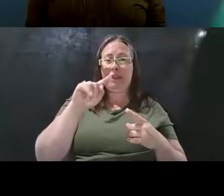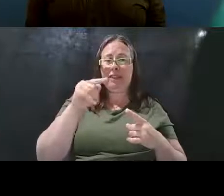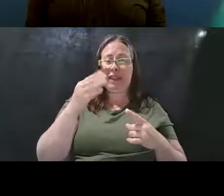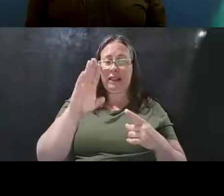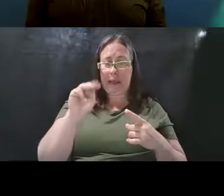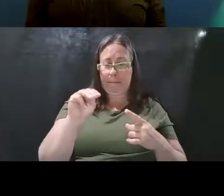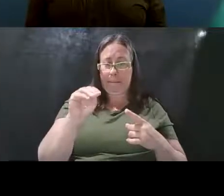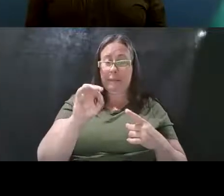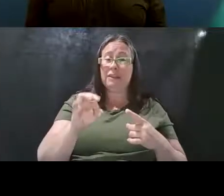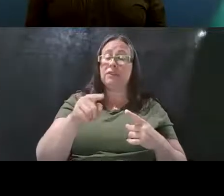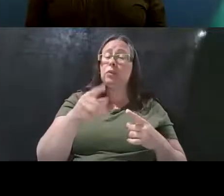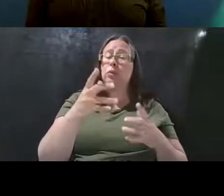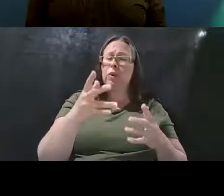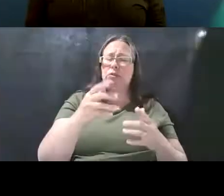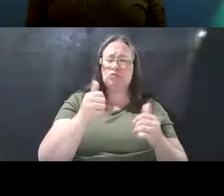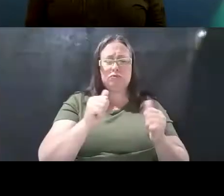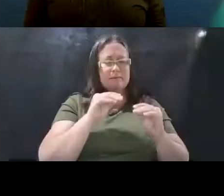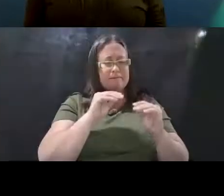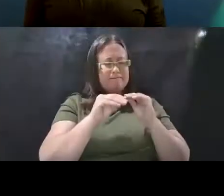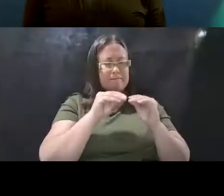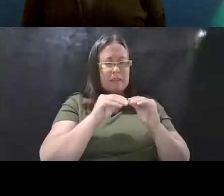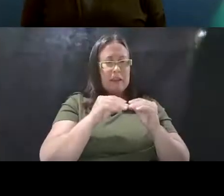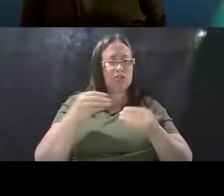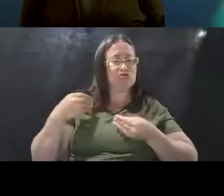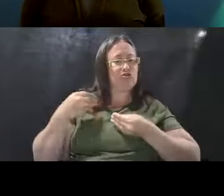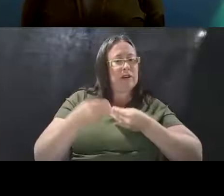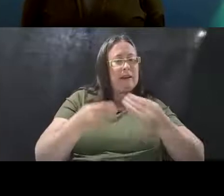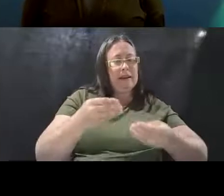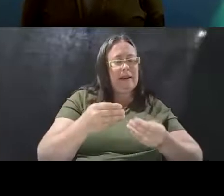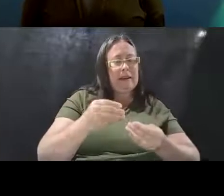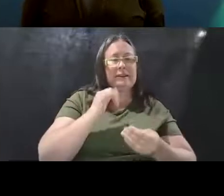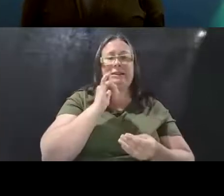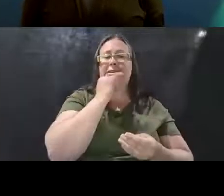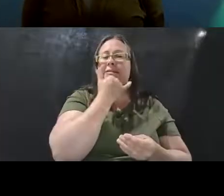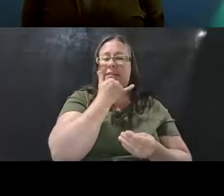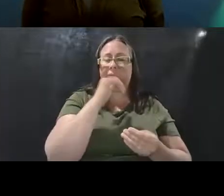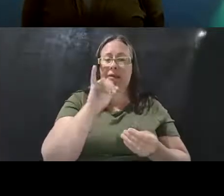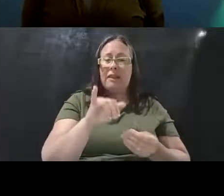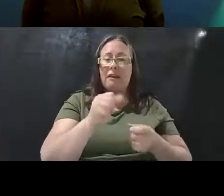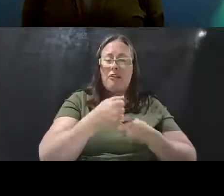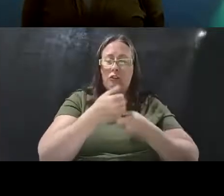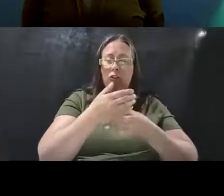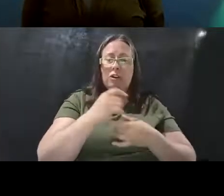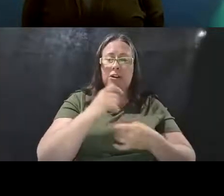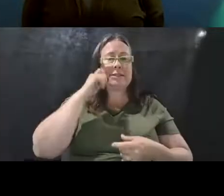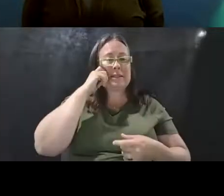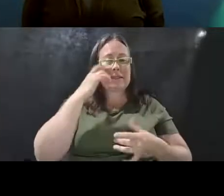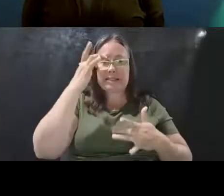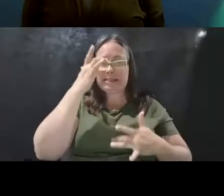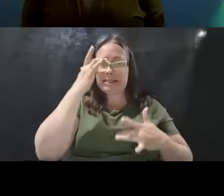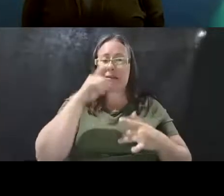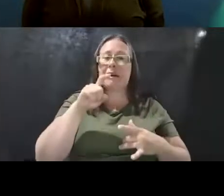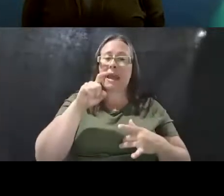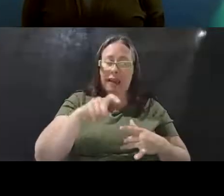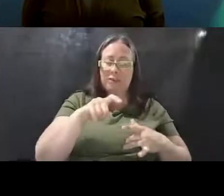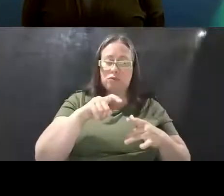to correct a genetic defect that causes a skin disease, you actually have to do it in the